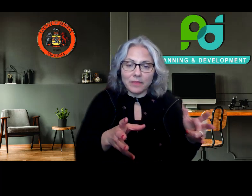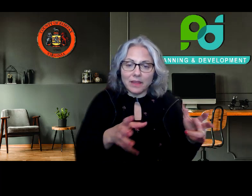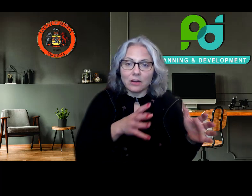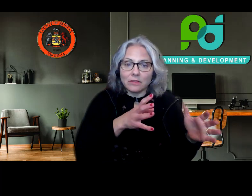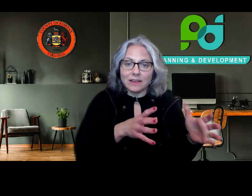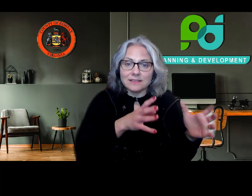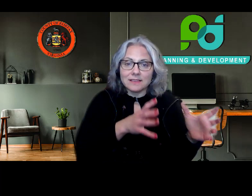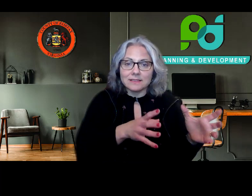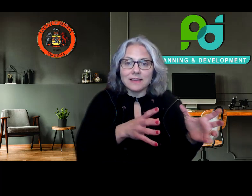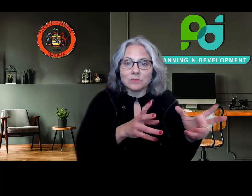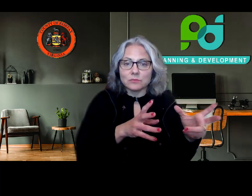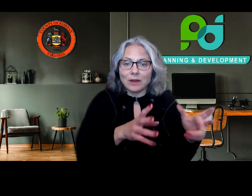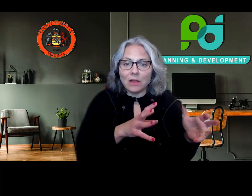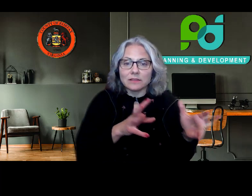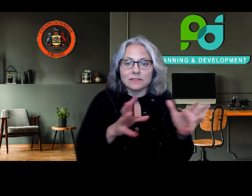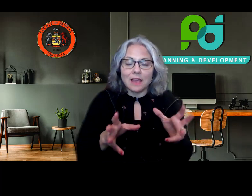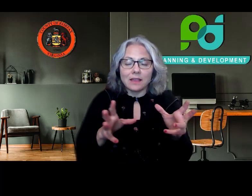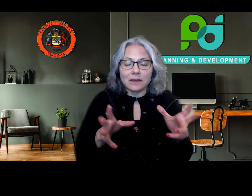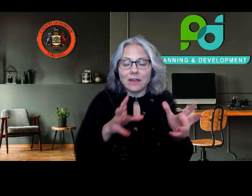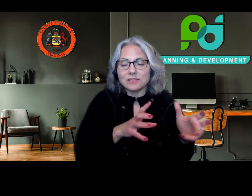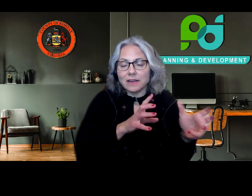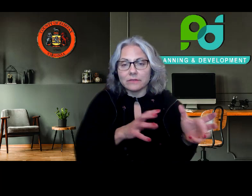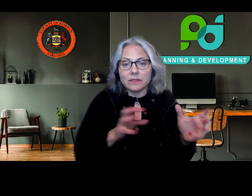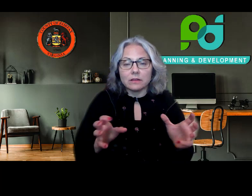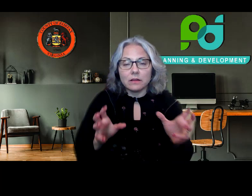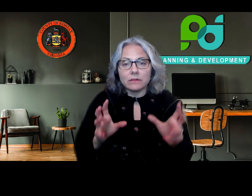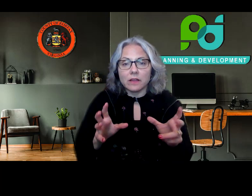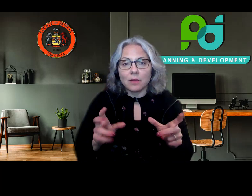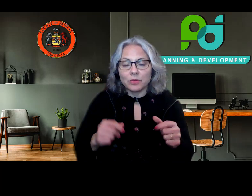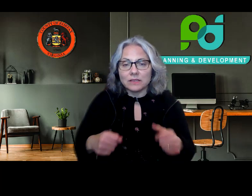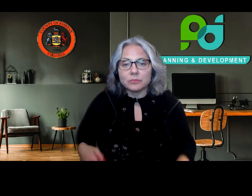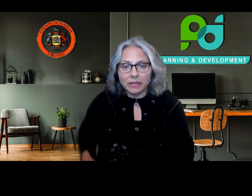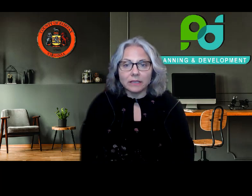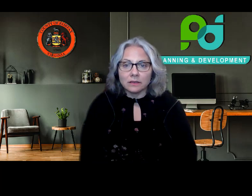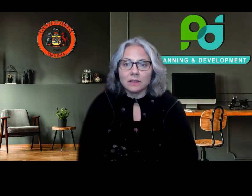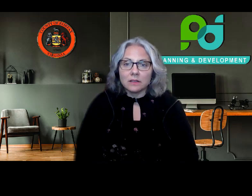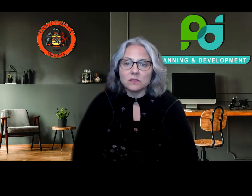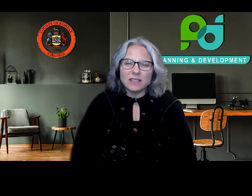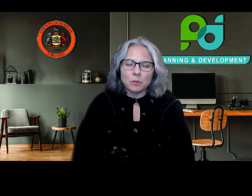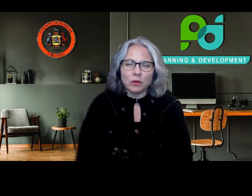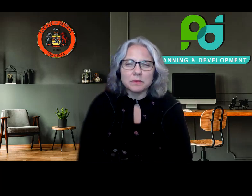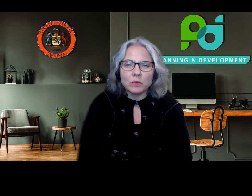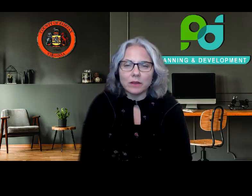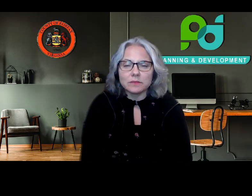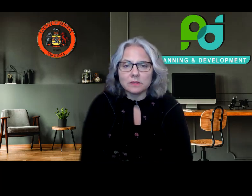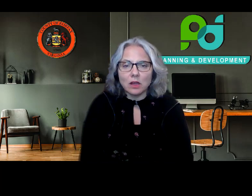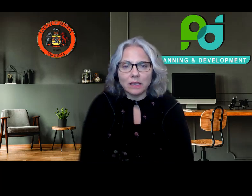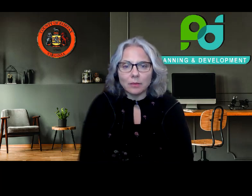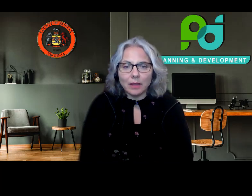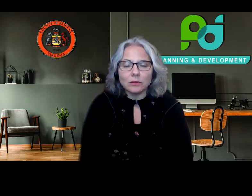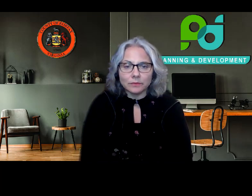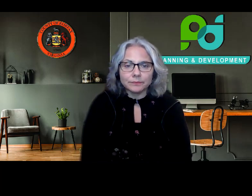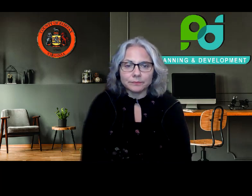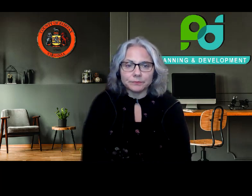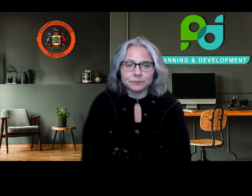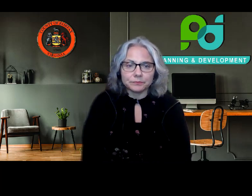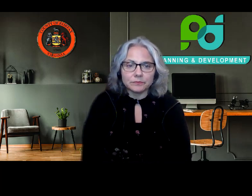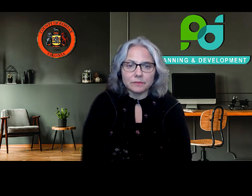policies that exist right now outside of the comprehensive plan. So that's more of what I was talking